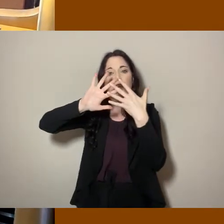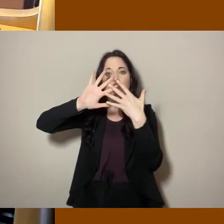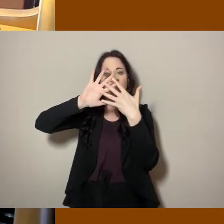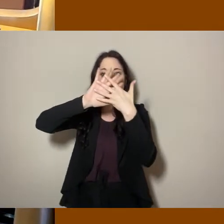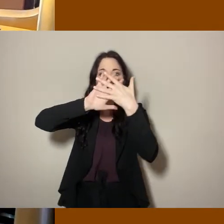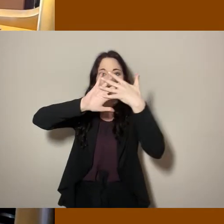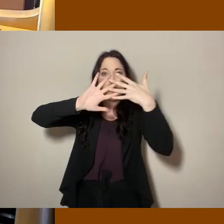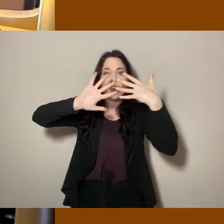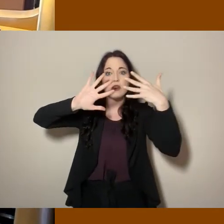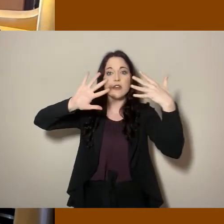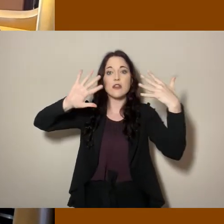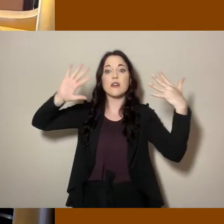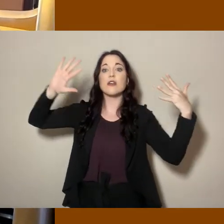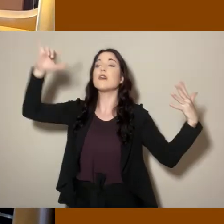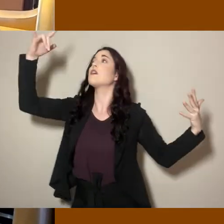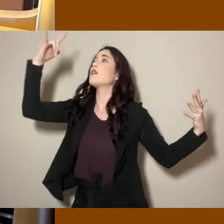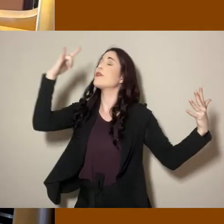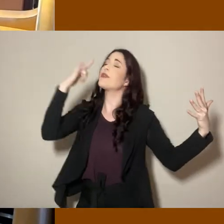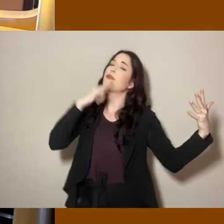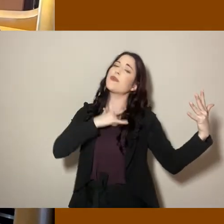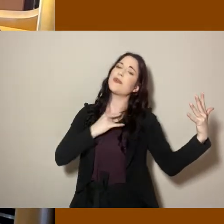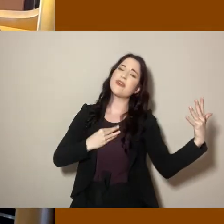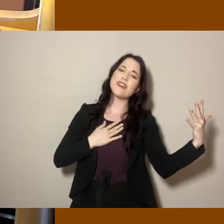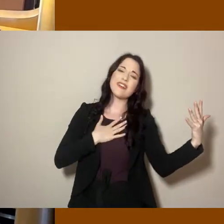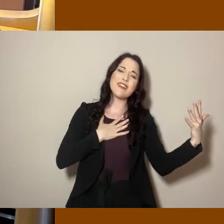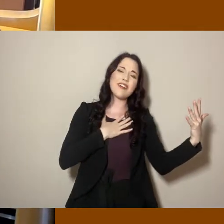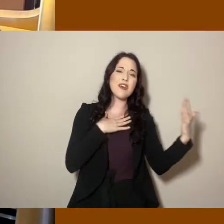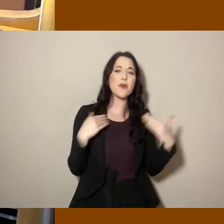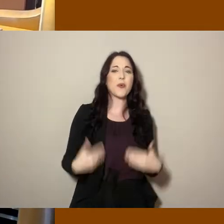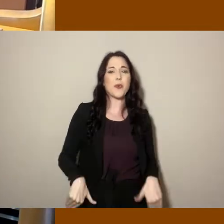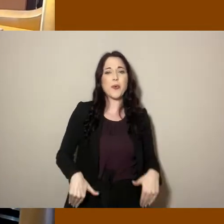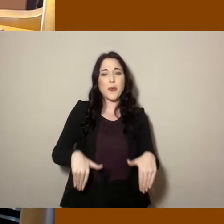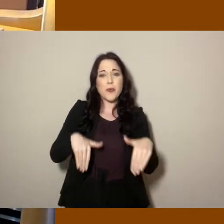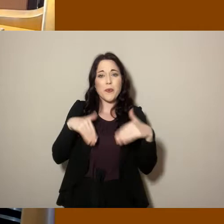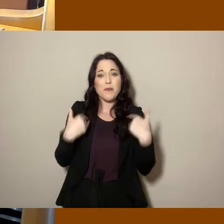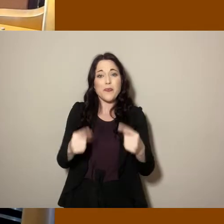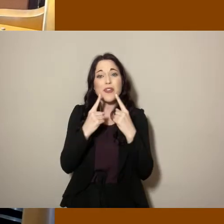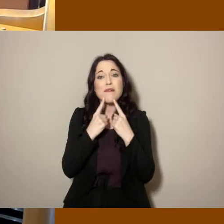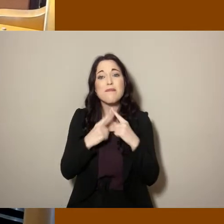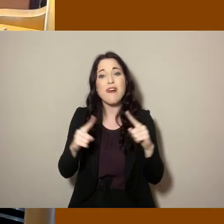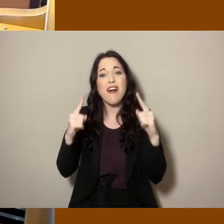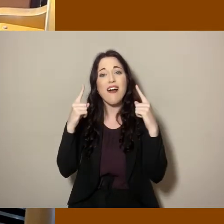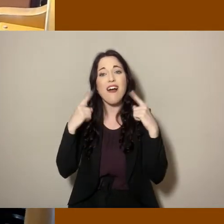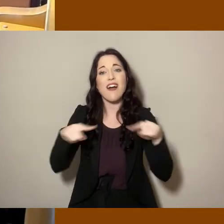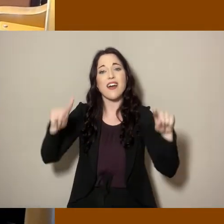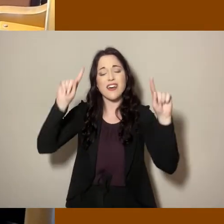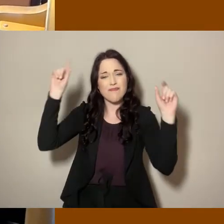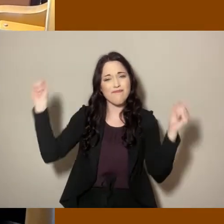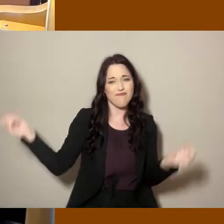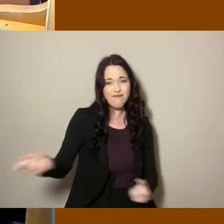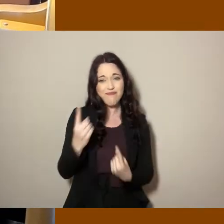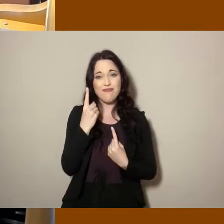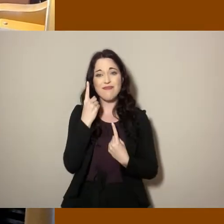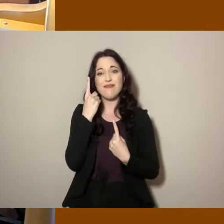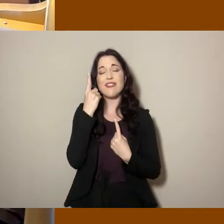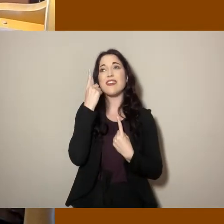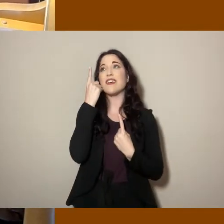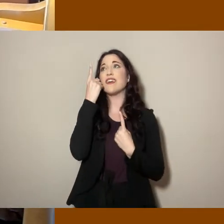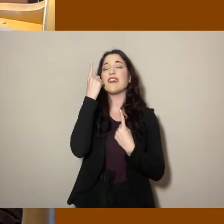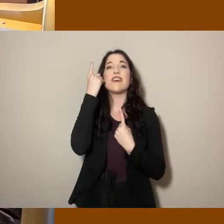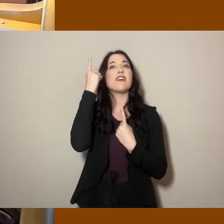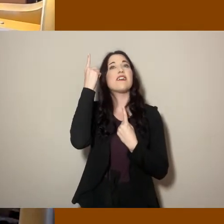until your love broke through, like waking up from the